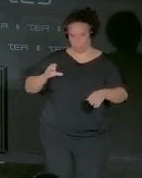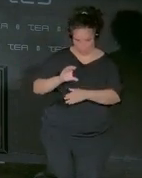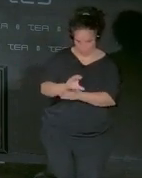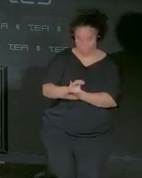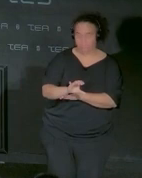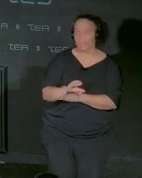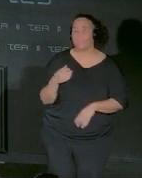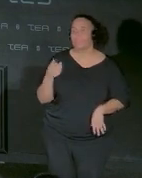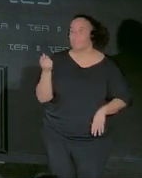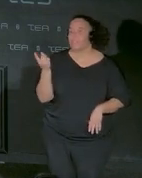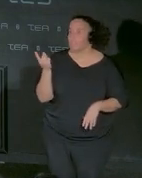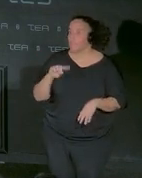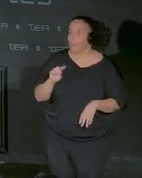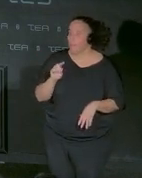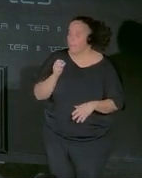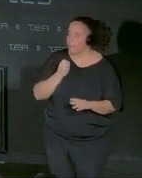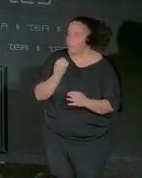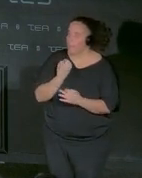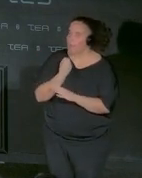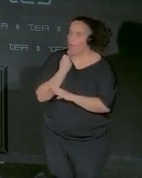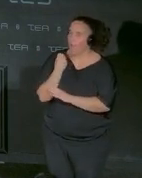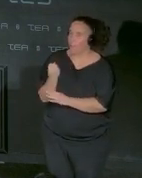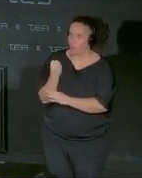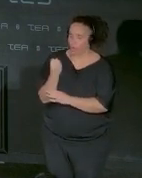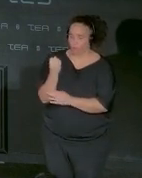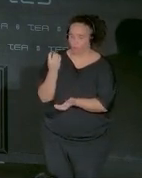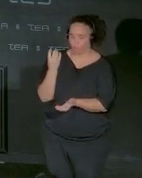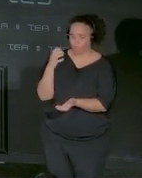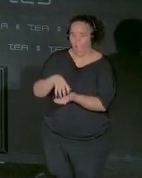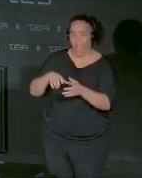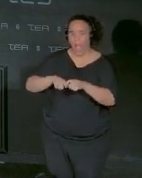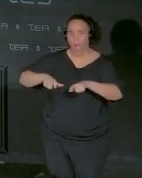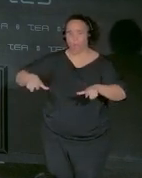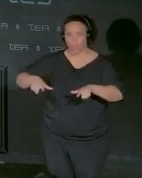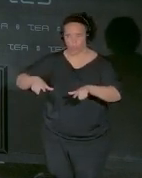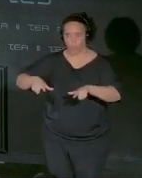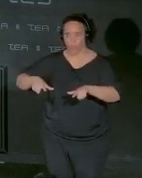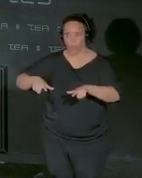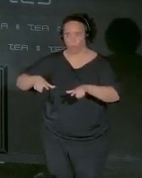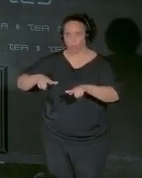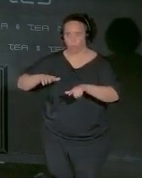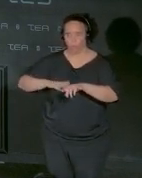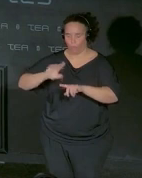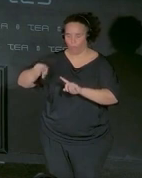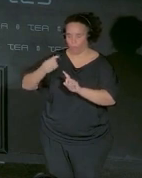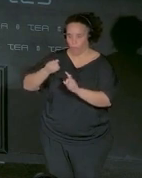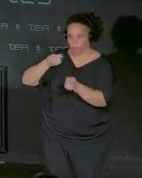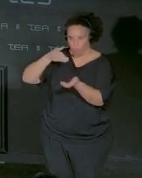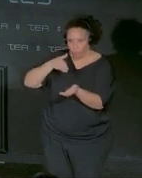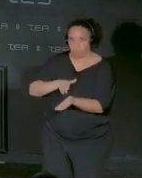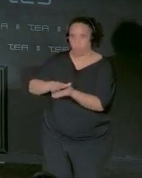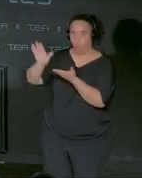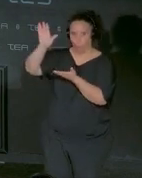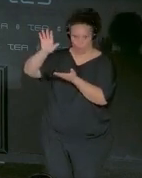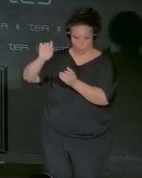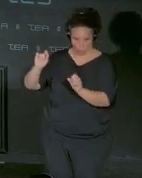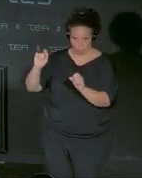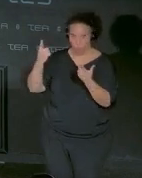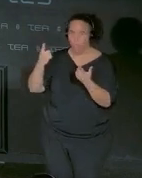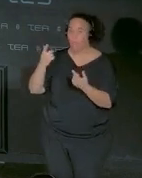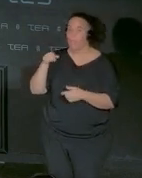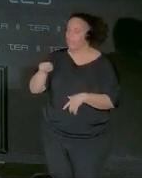market analysis, all of those things that are quite complicated and that they don't really get taught at school, or maybe just a little bit, a